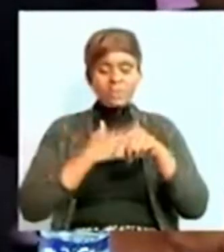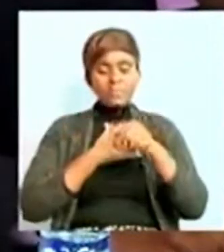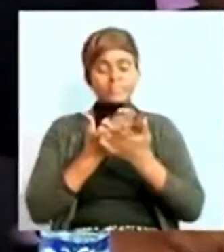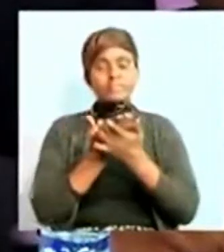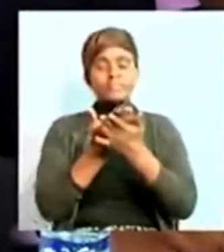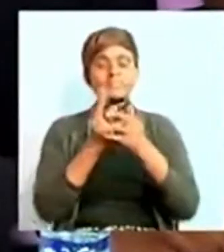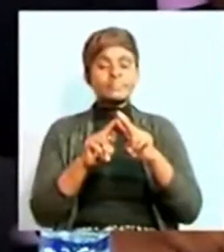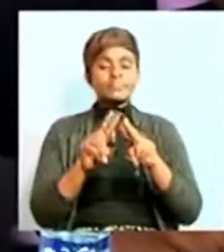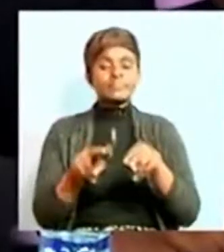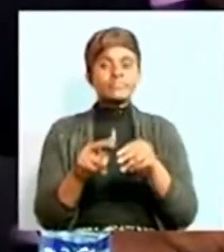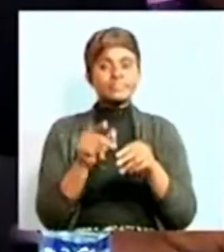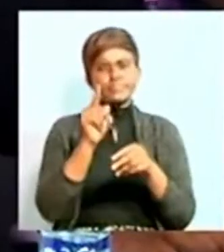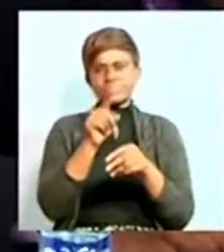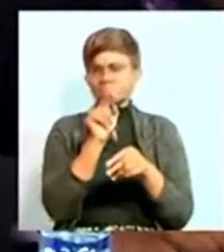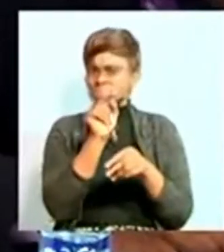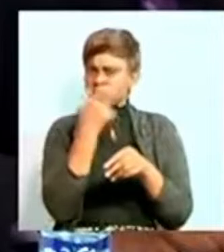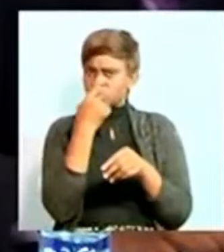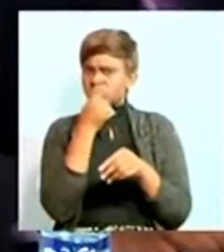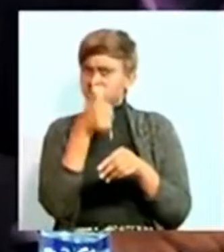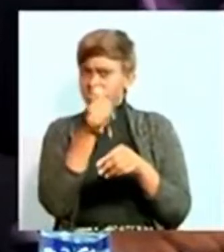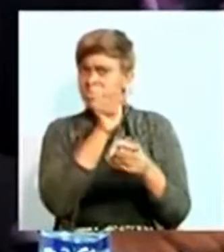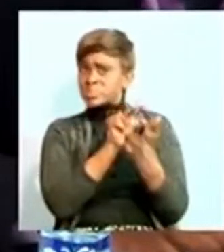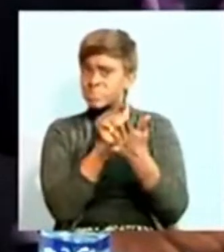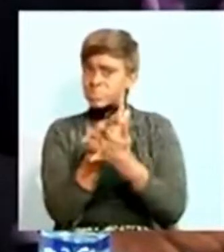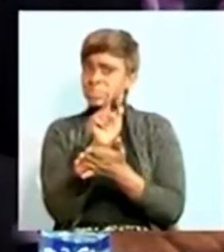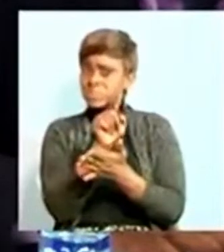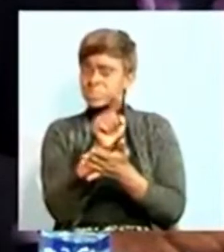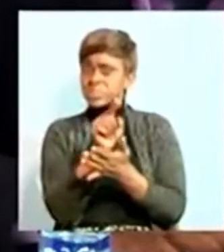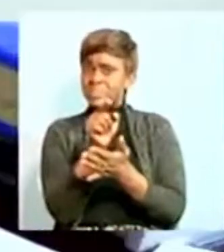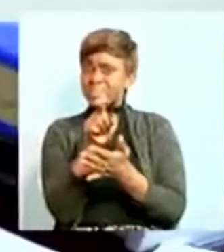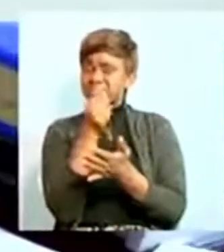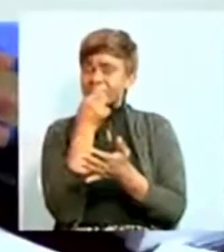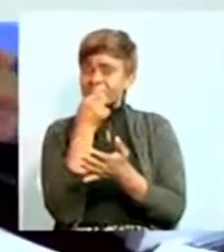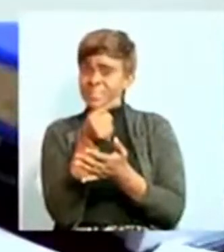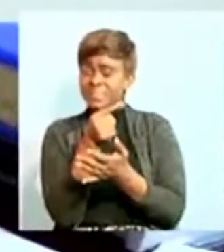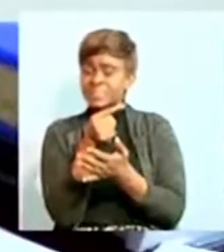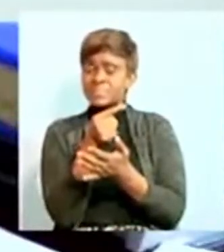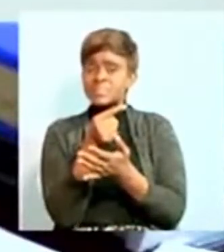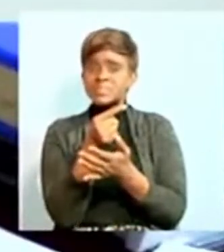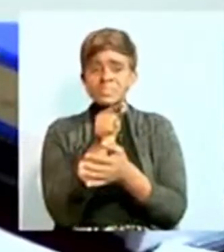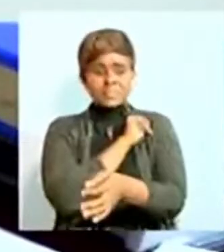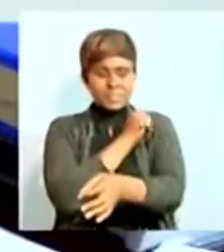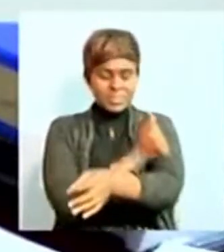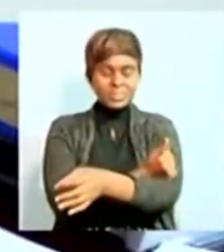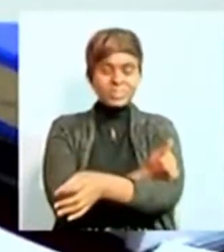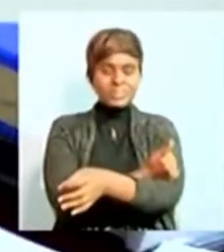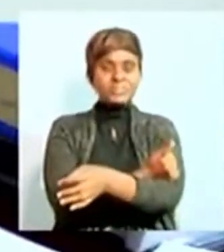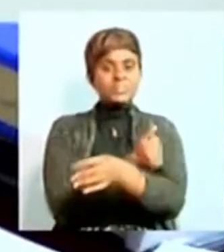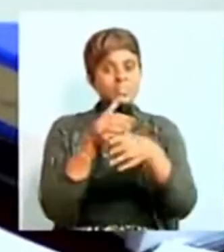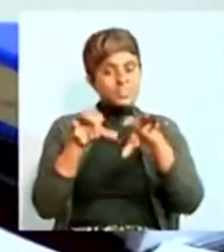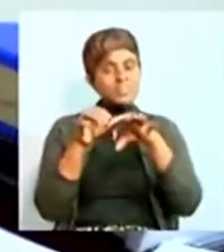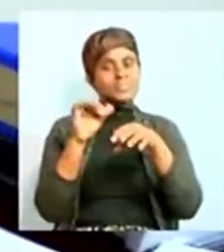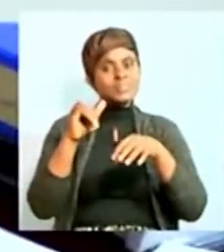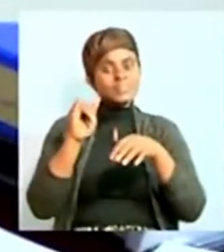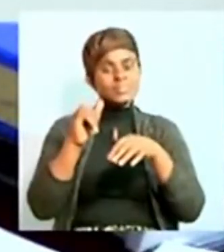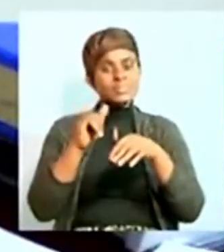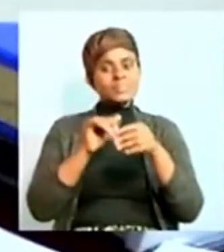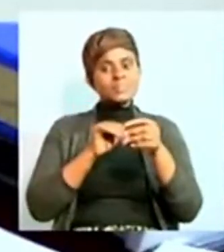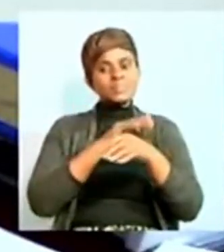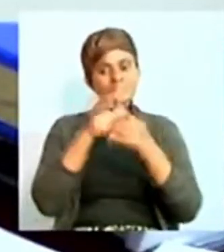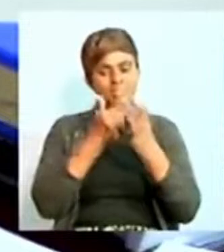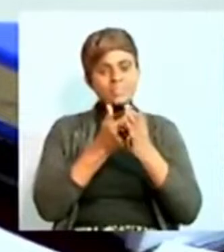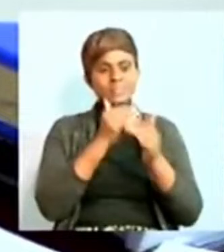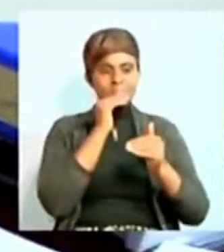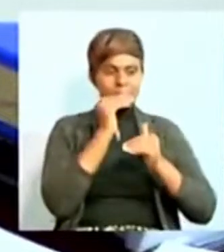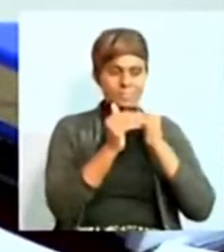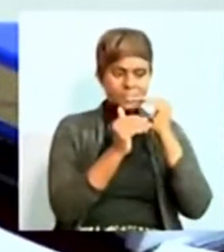Chair. So you are the one that approved. You said we were authorized to go ahead. Yes, it passed through all the